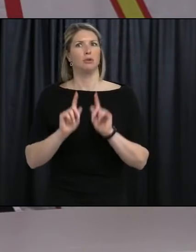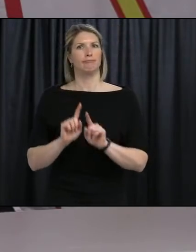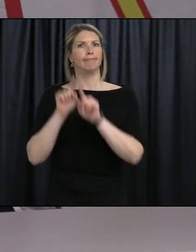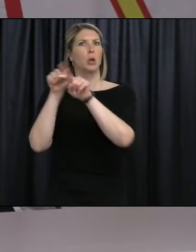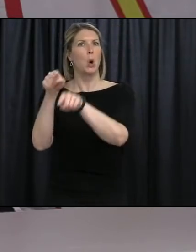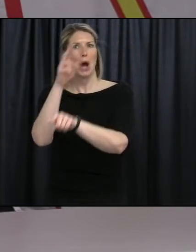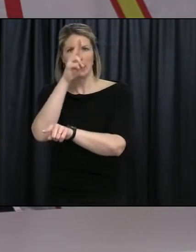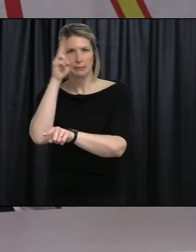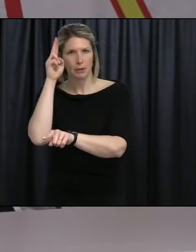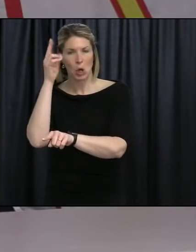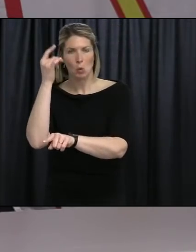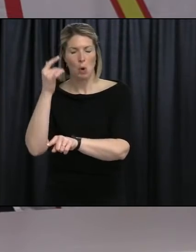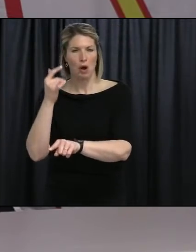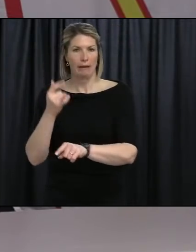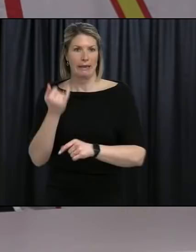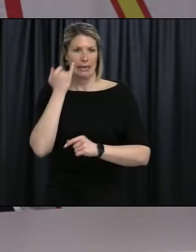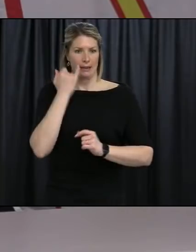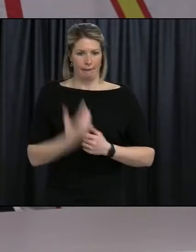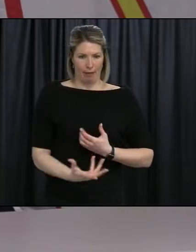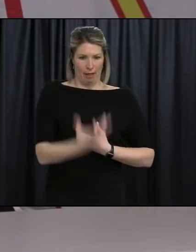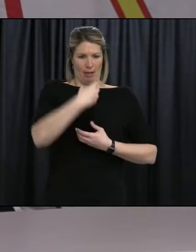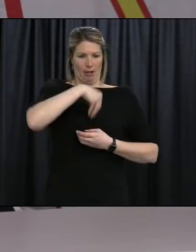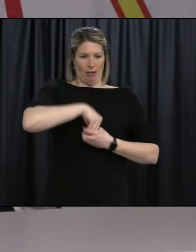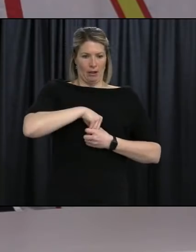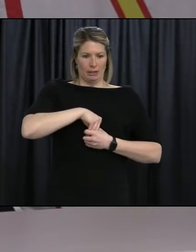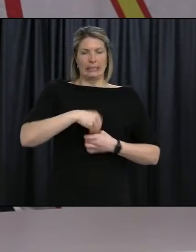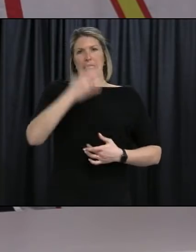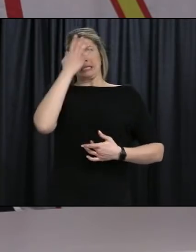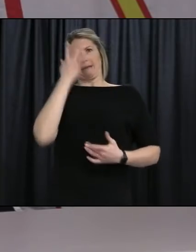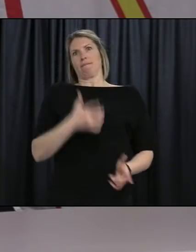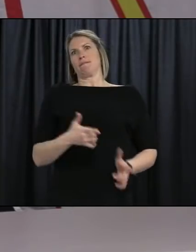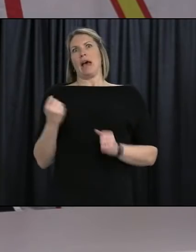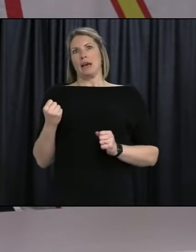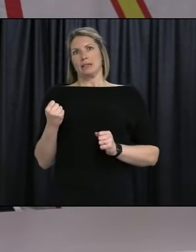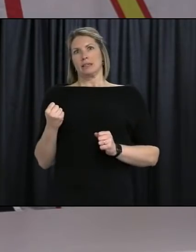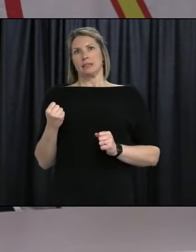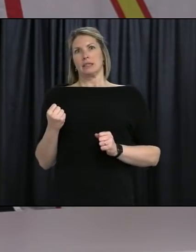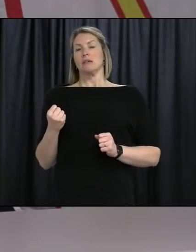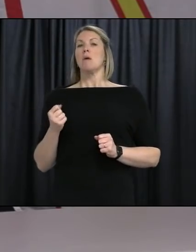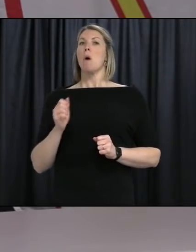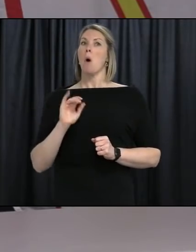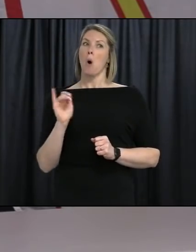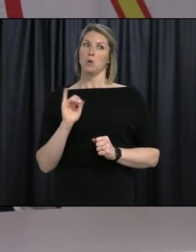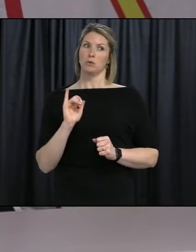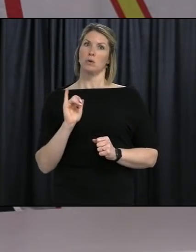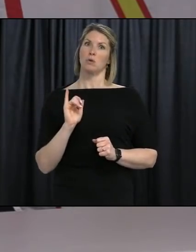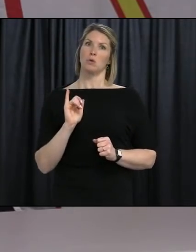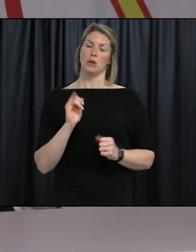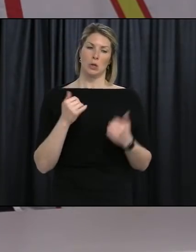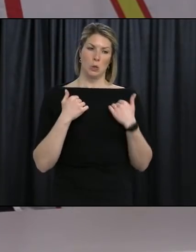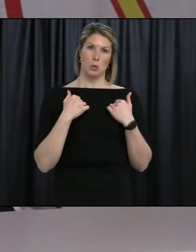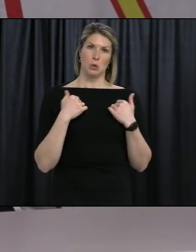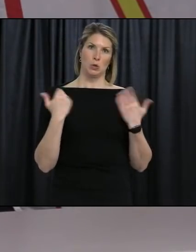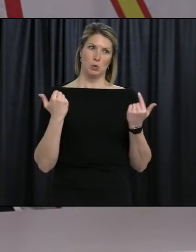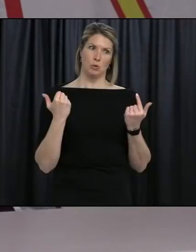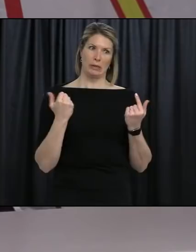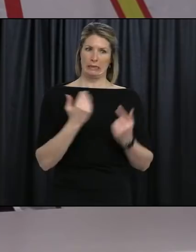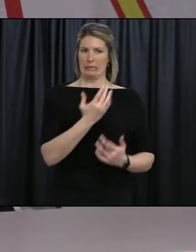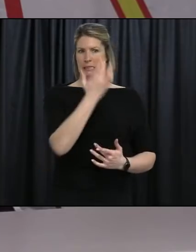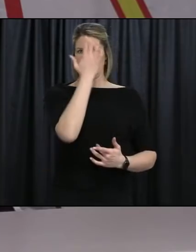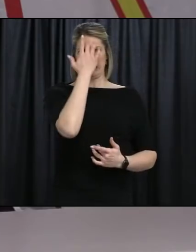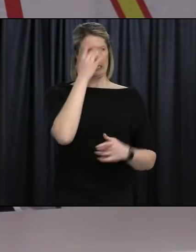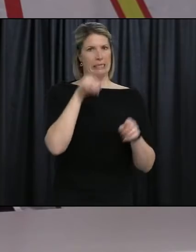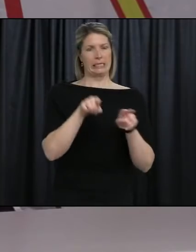quicker, and we do know that it seems to be affecting younger people in the way that it affected the